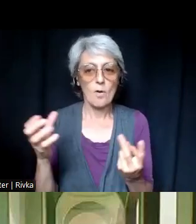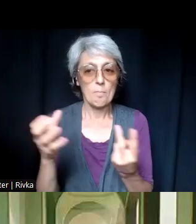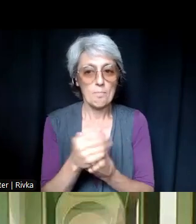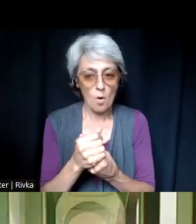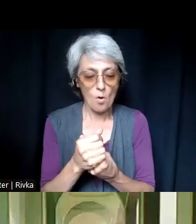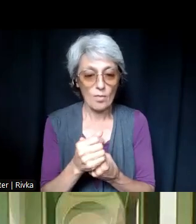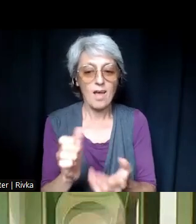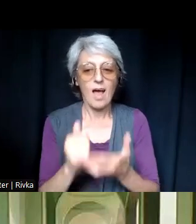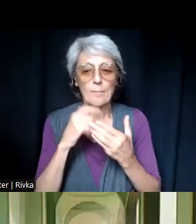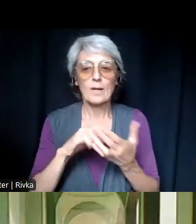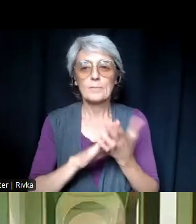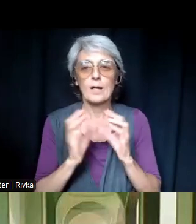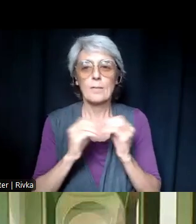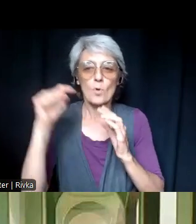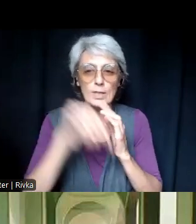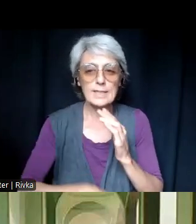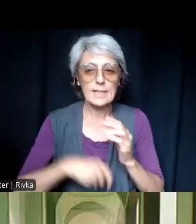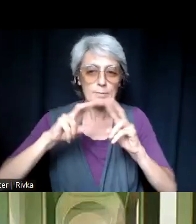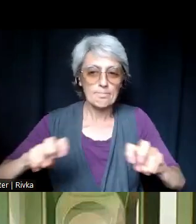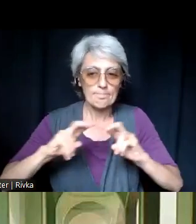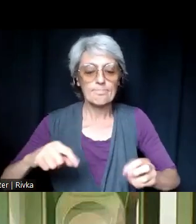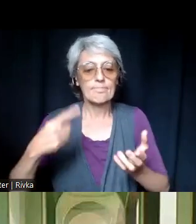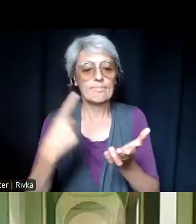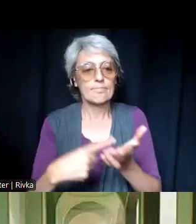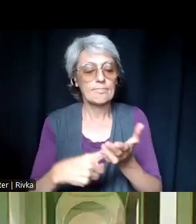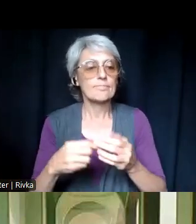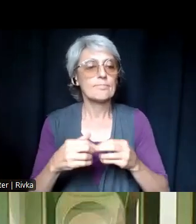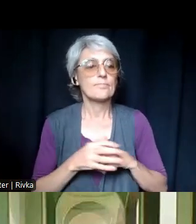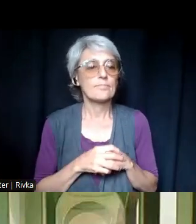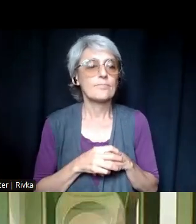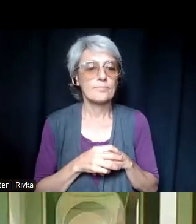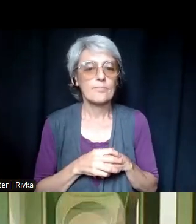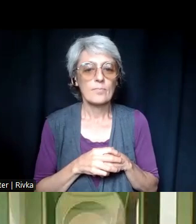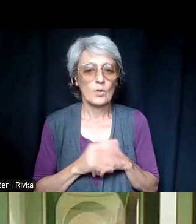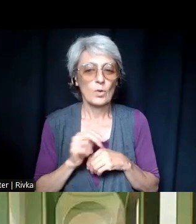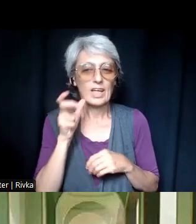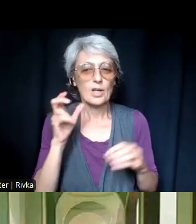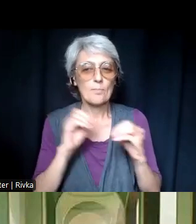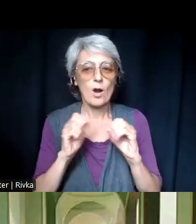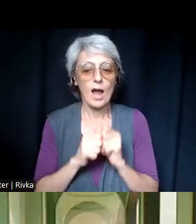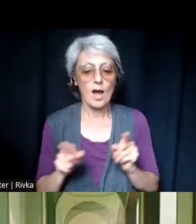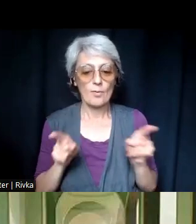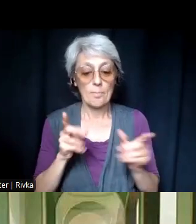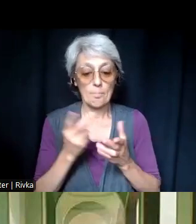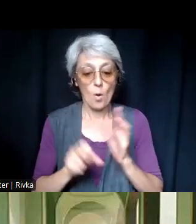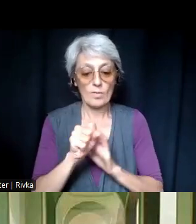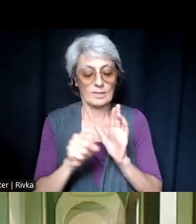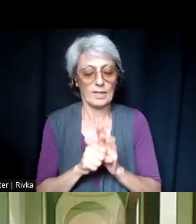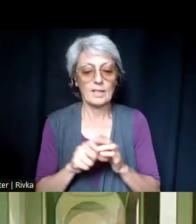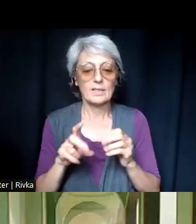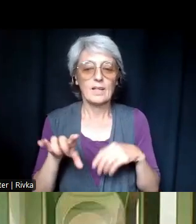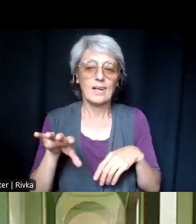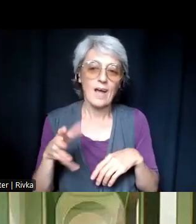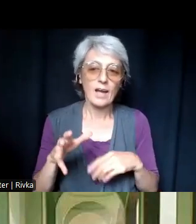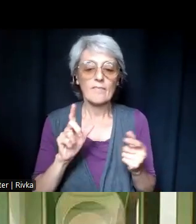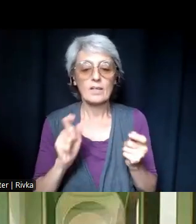and understand how each of the states went about kind of customizing and creating solutions based on their own local